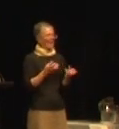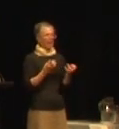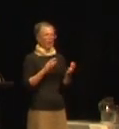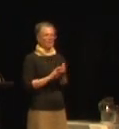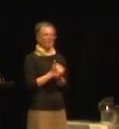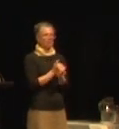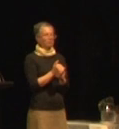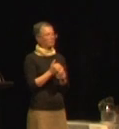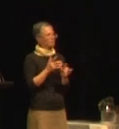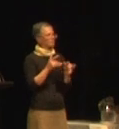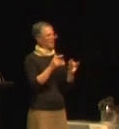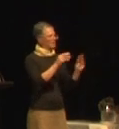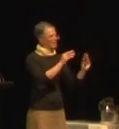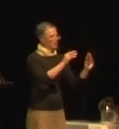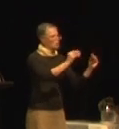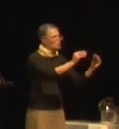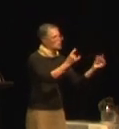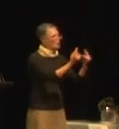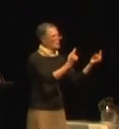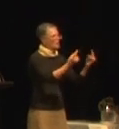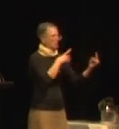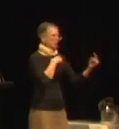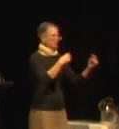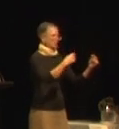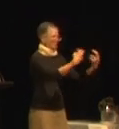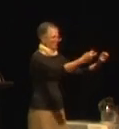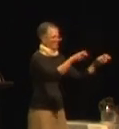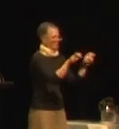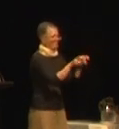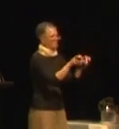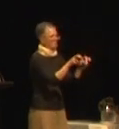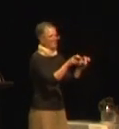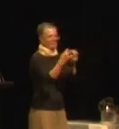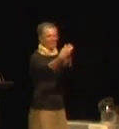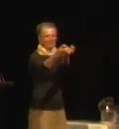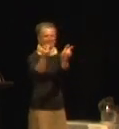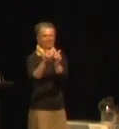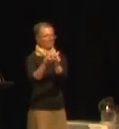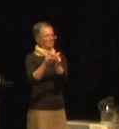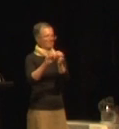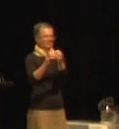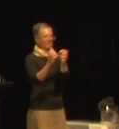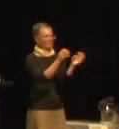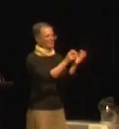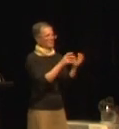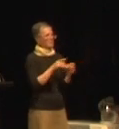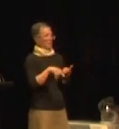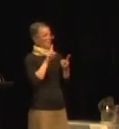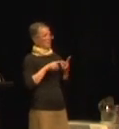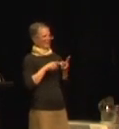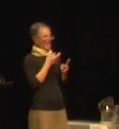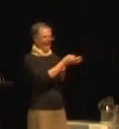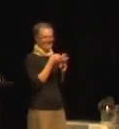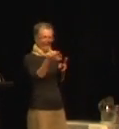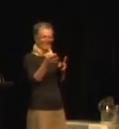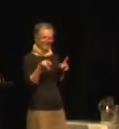fine. They get to know each other, they play, they face each other. Next question, this place you went is now magically,